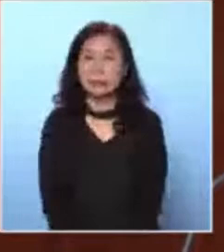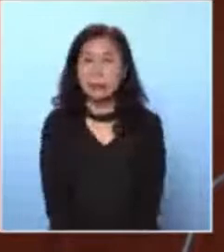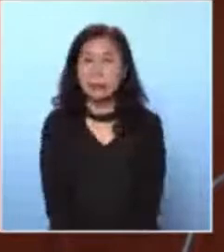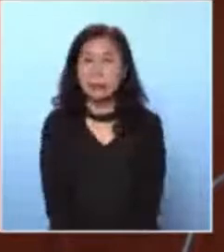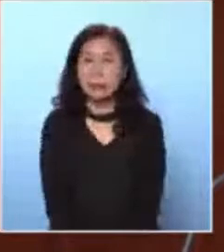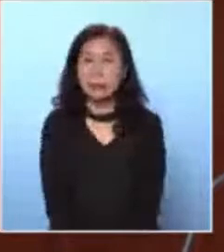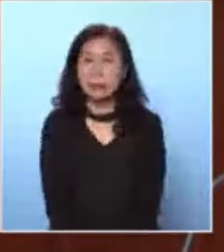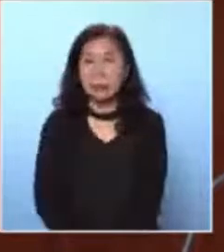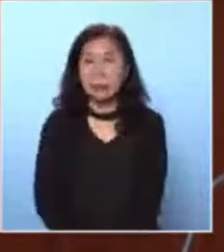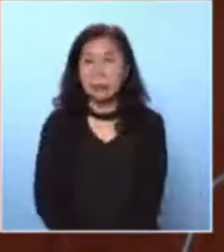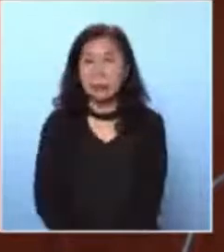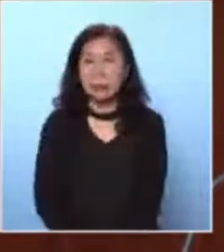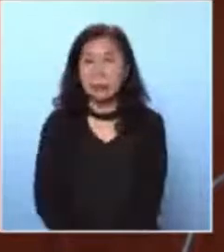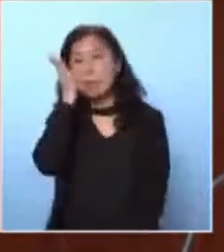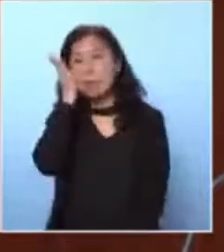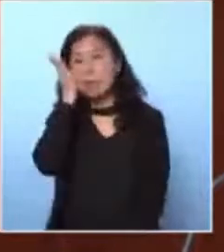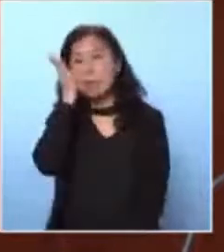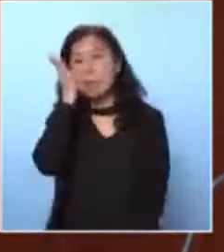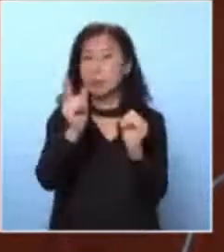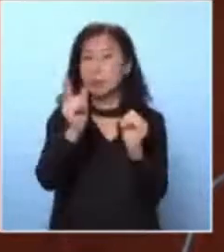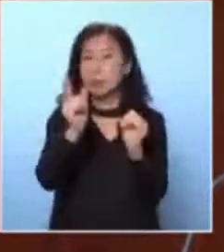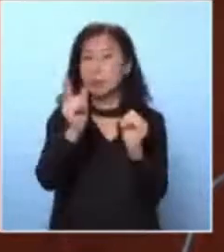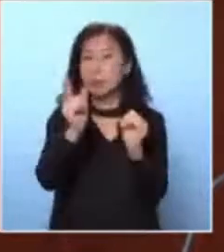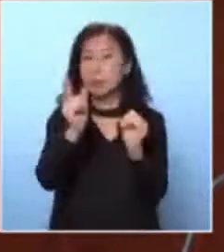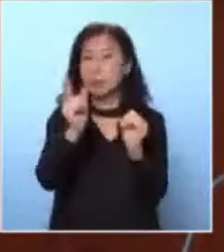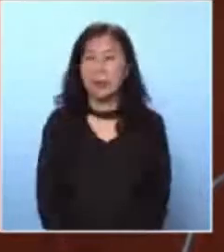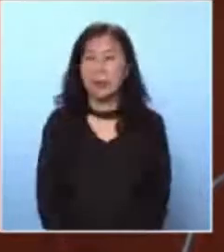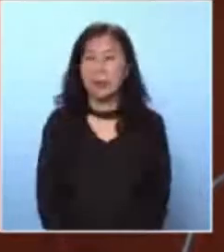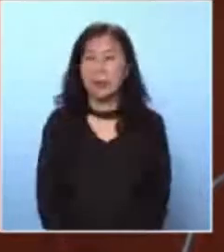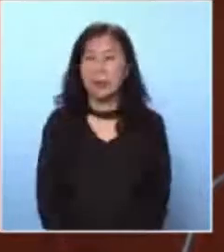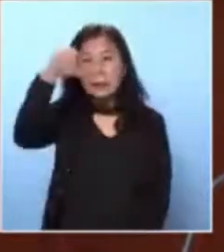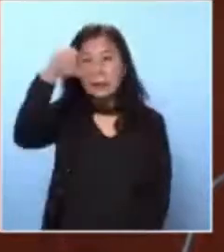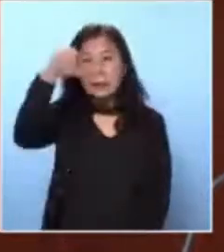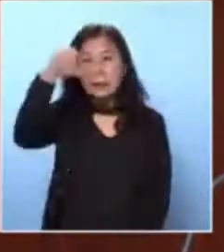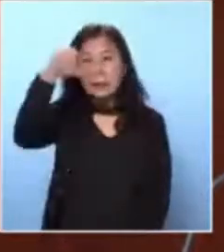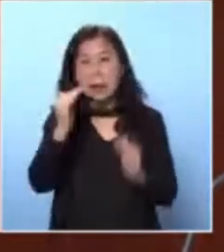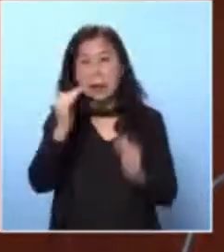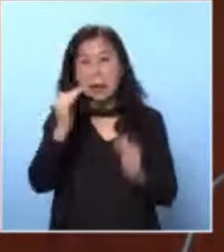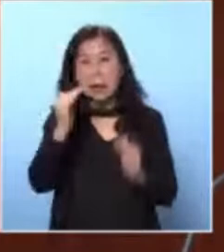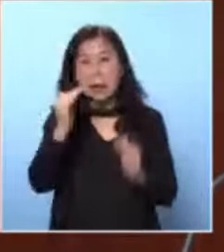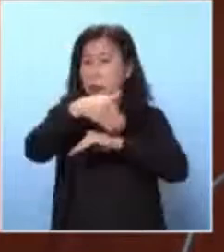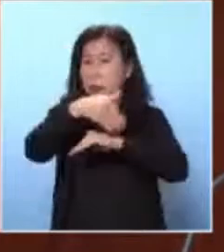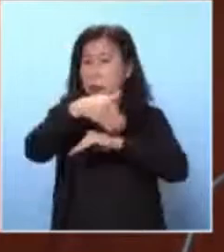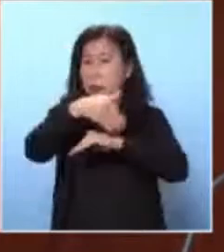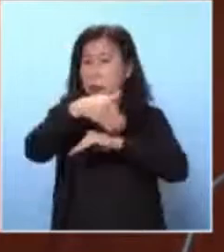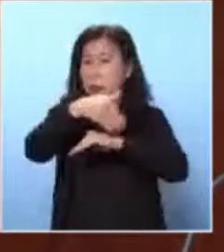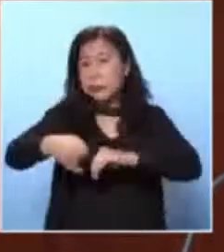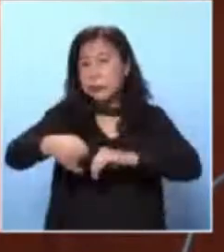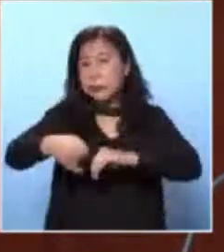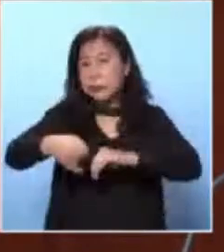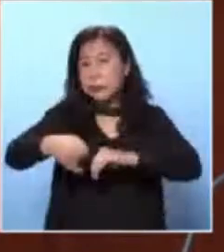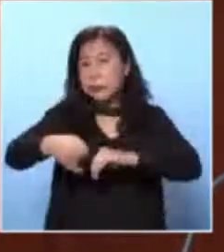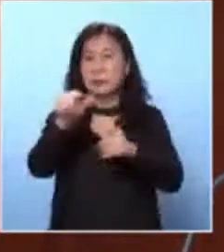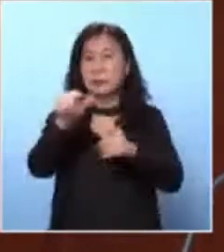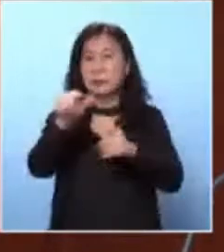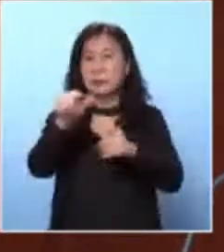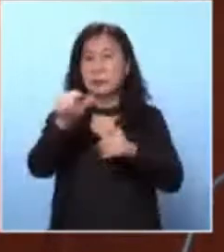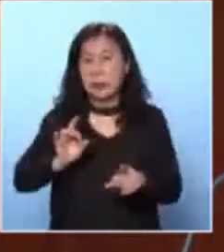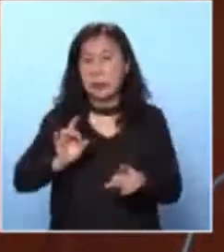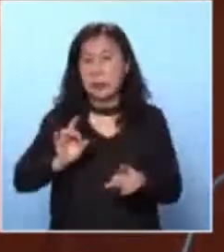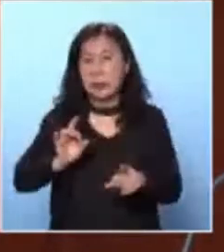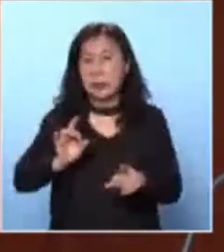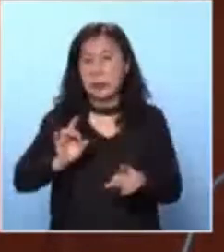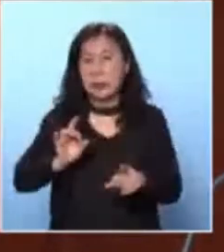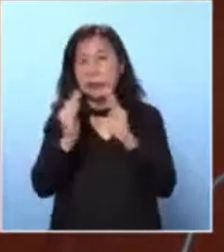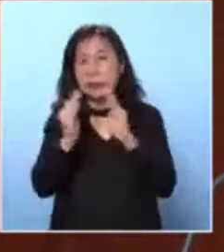Private housing. According to the LTHS, the supply target for private housing in the next decade is projected to